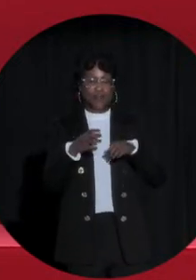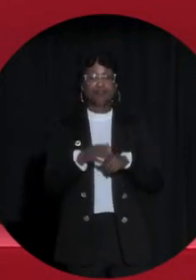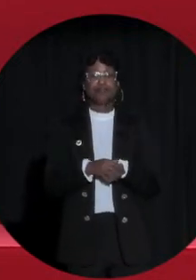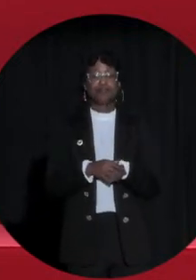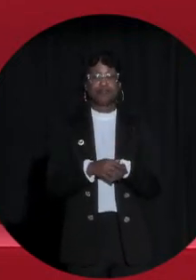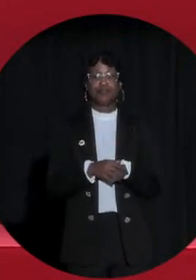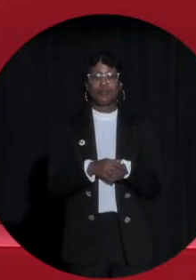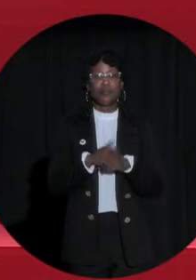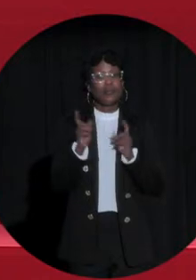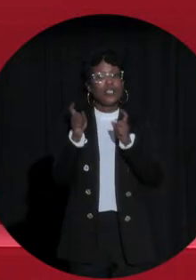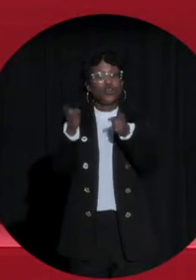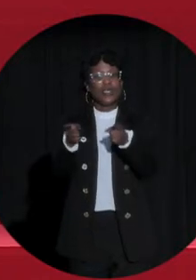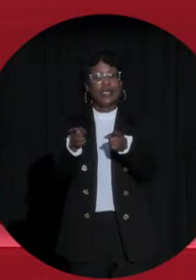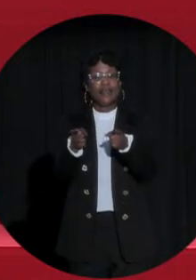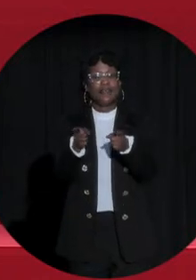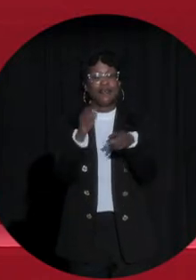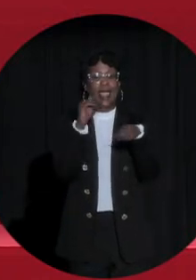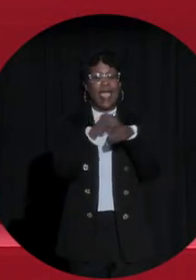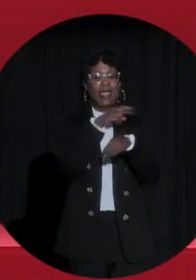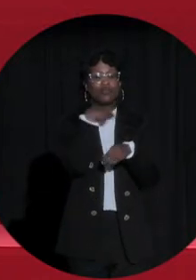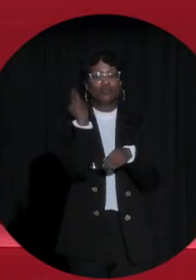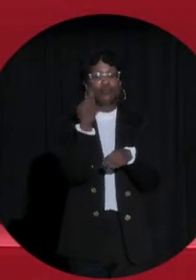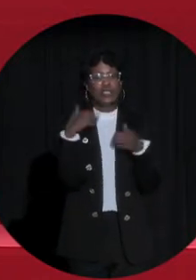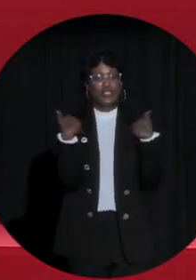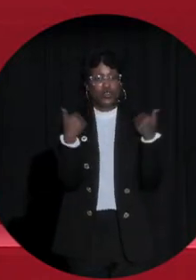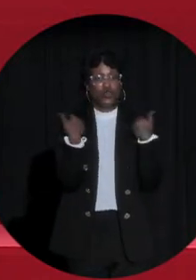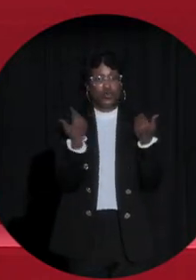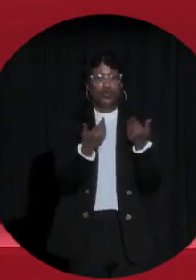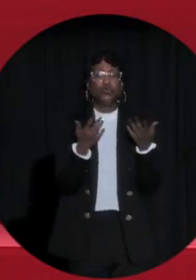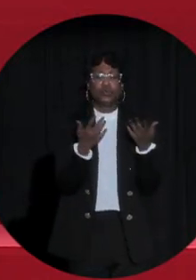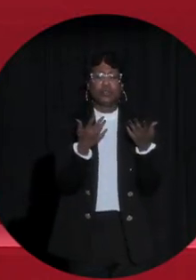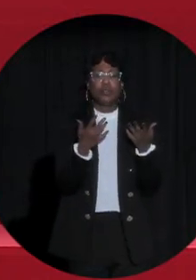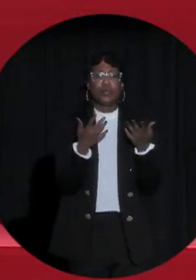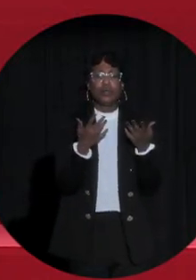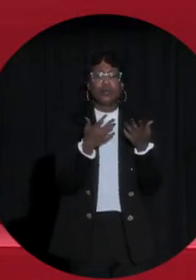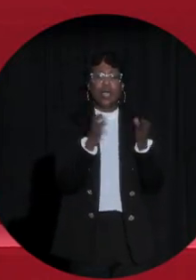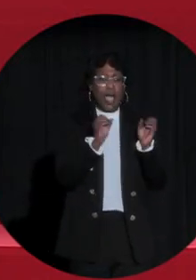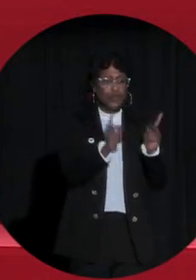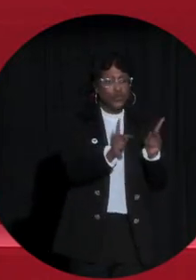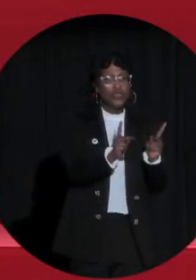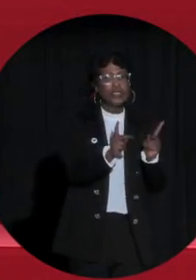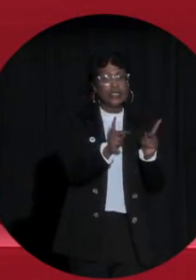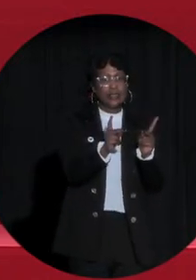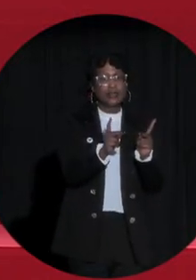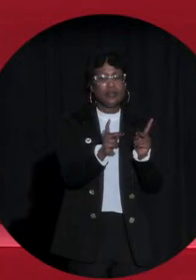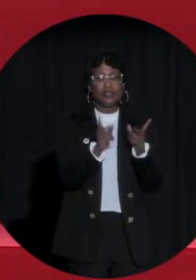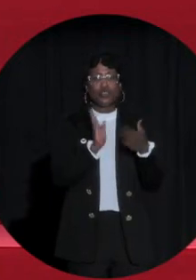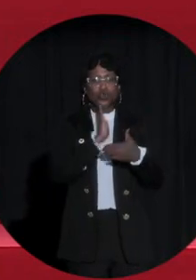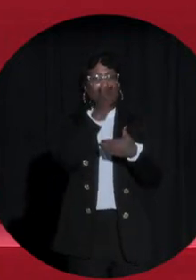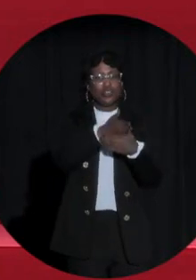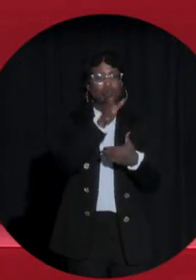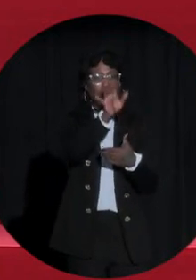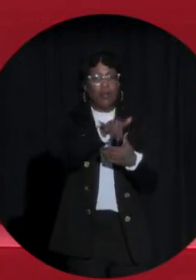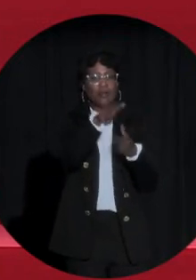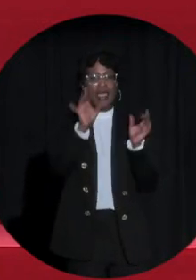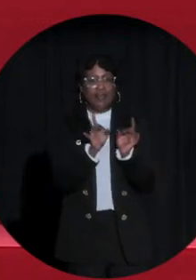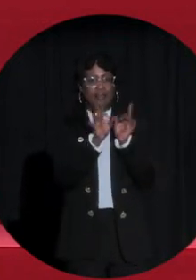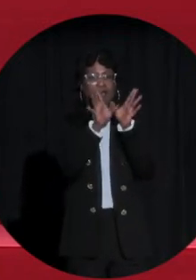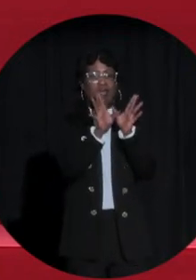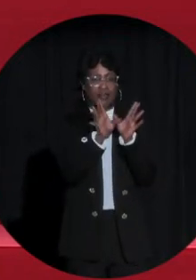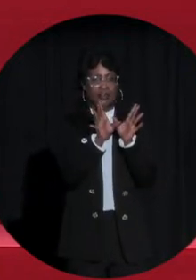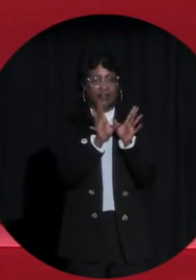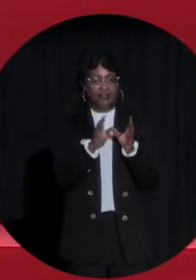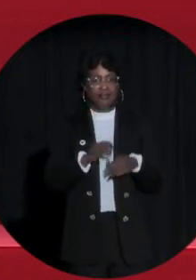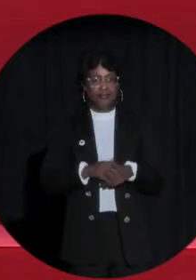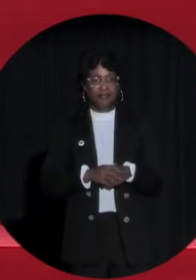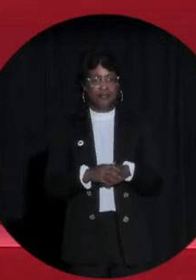give at-risk youth and young adults across the county opportunity and to interrupt cycles of violence with hope.